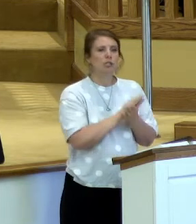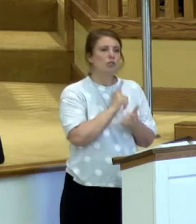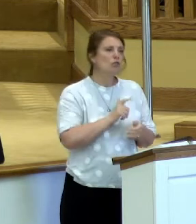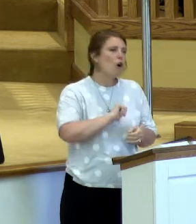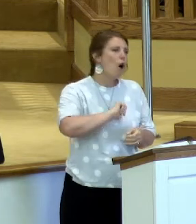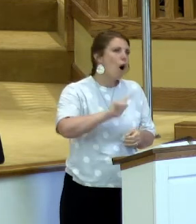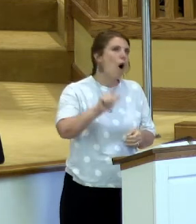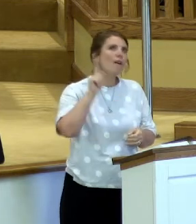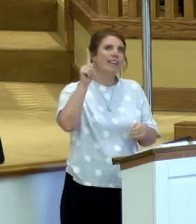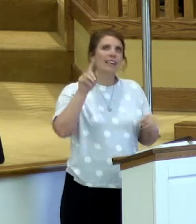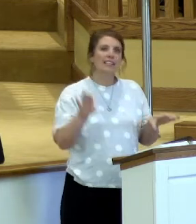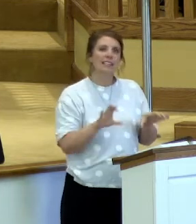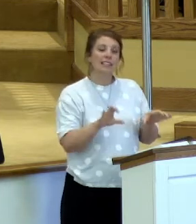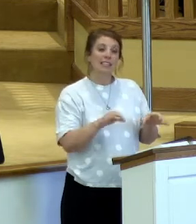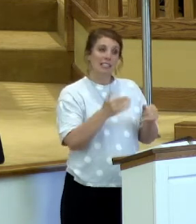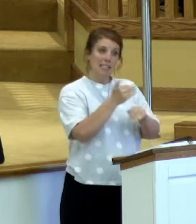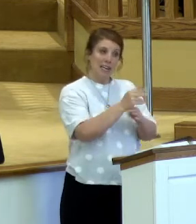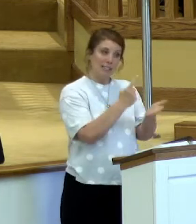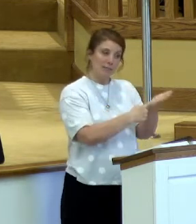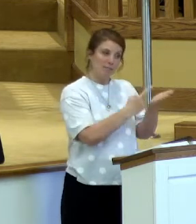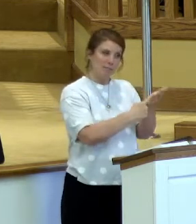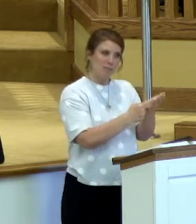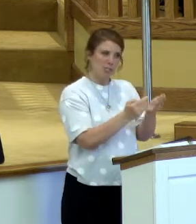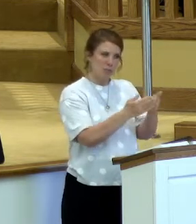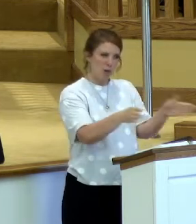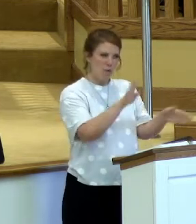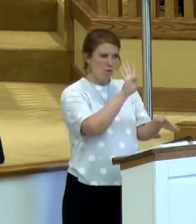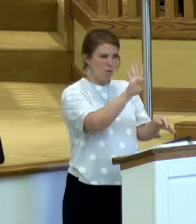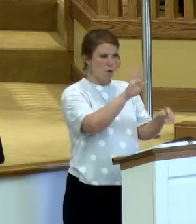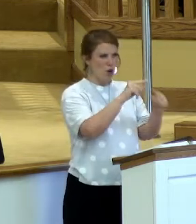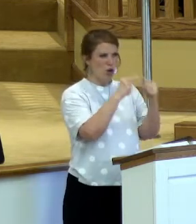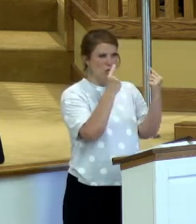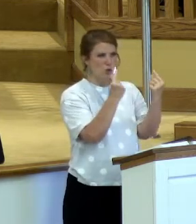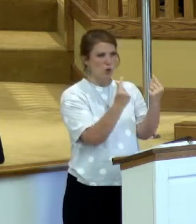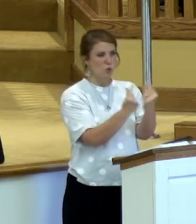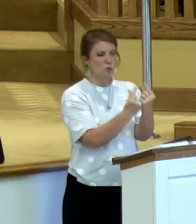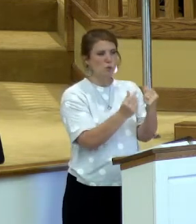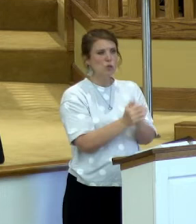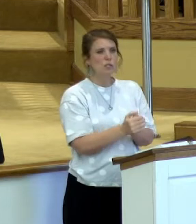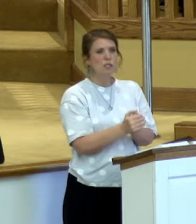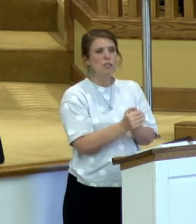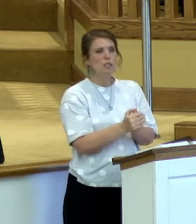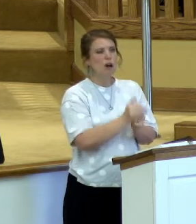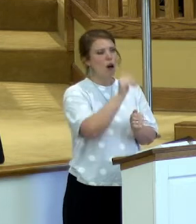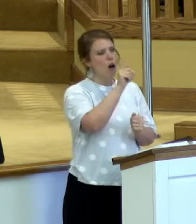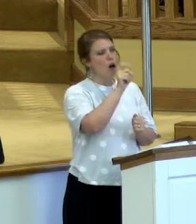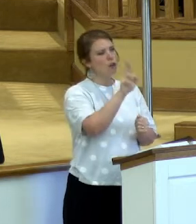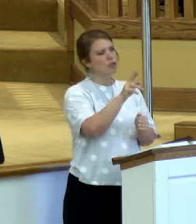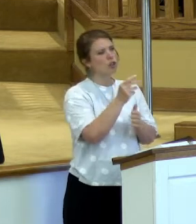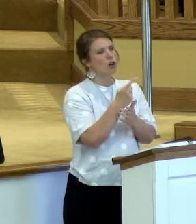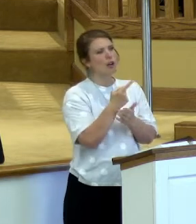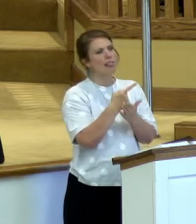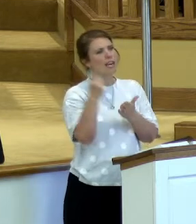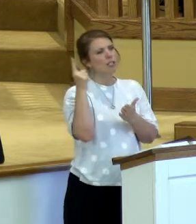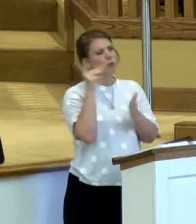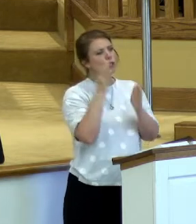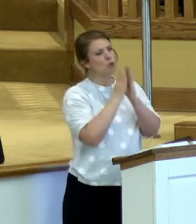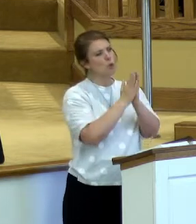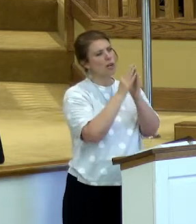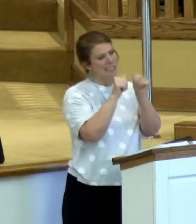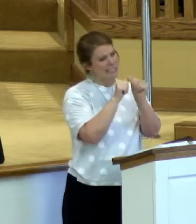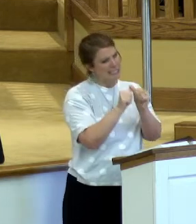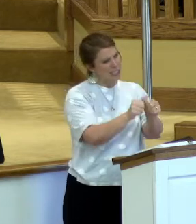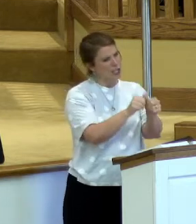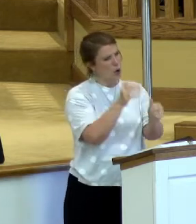So, all right, tonight we'll be discussing the altar. We'll be splitting up into four groups, and I'll give you that in just a second. And we're going to discuss the altar. Last week we talked about prayer, and so we're